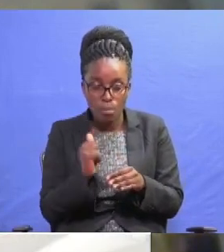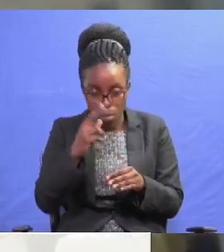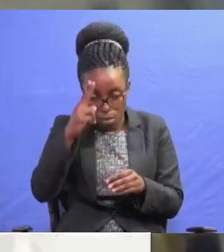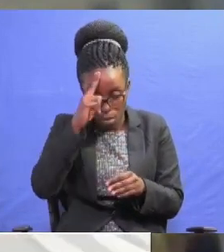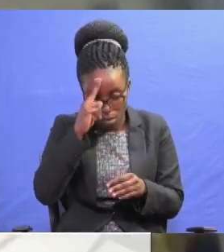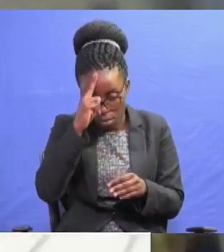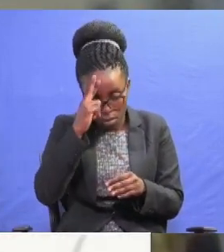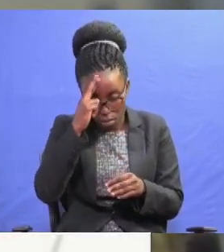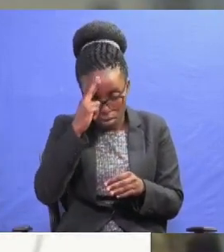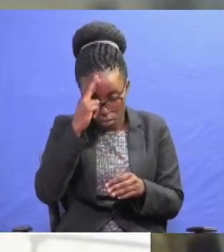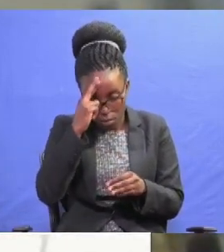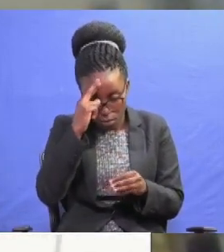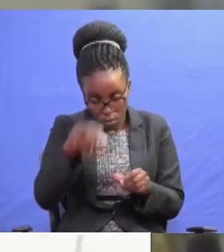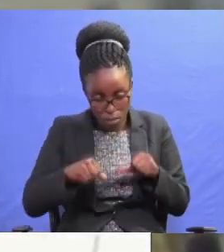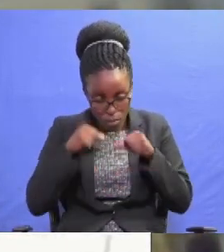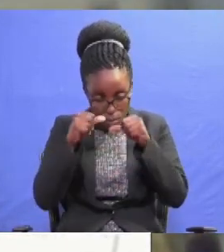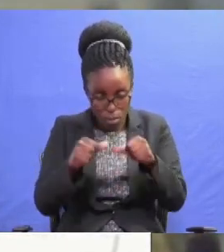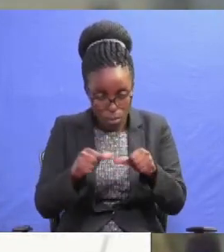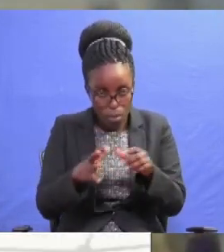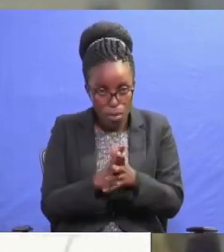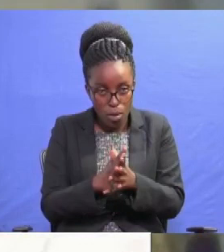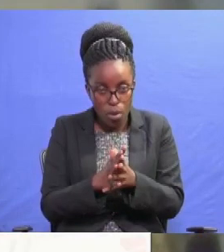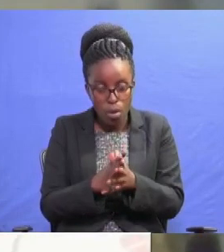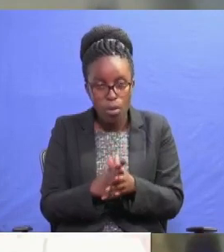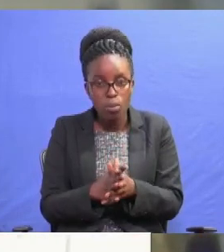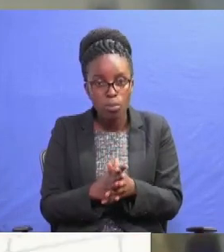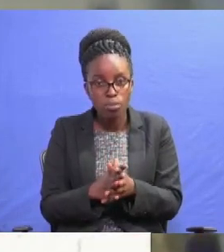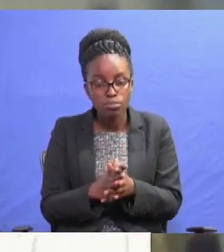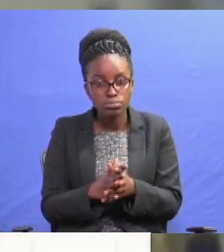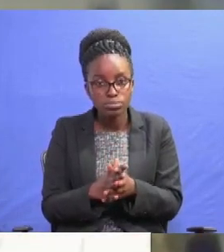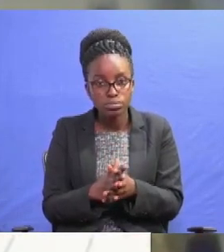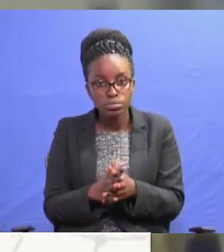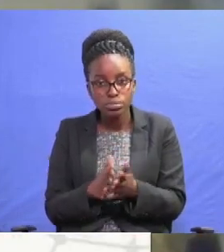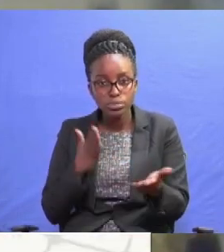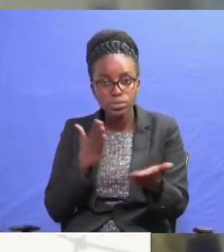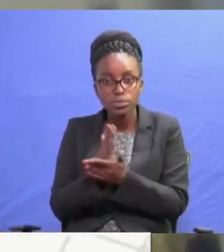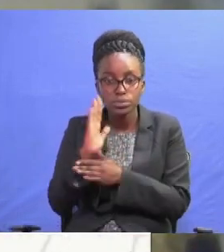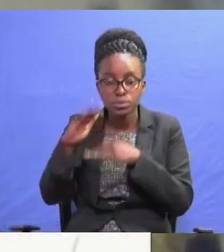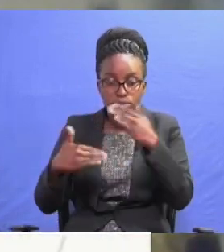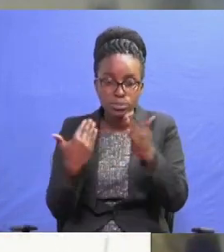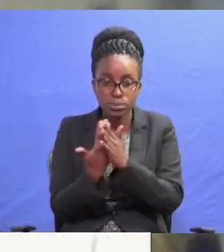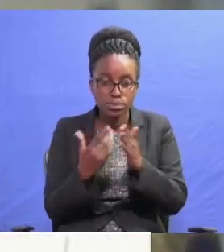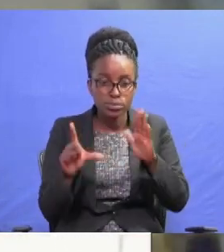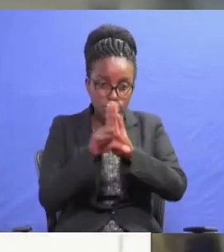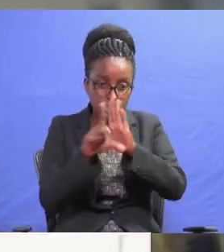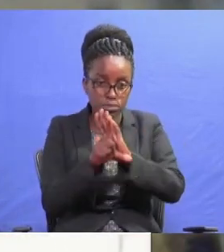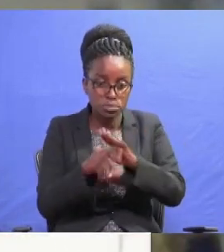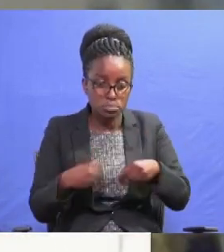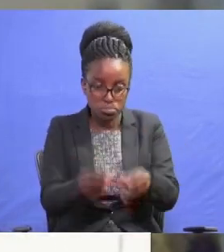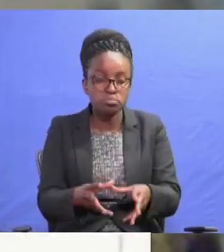also based on fundamental rights of individuals. So that's why we need to be a little bit more